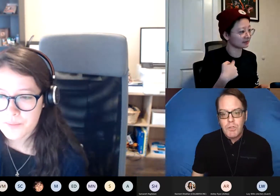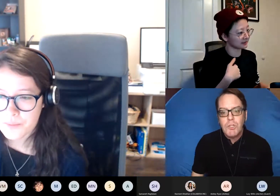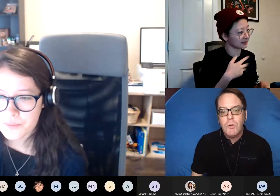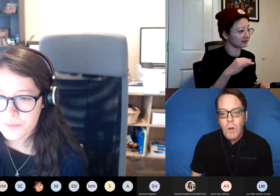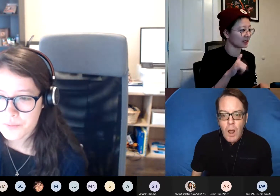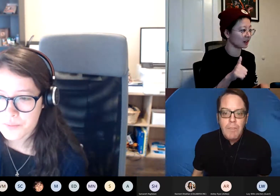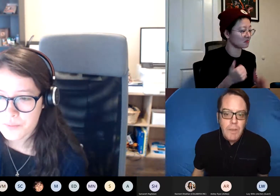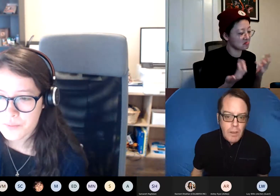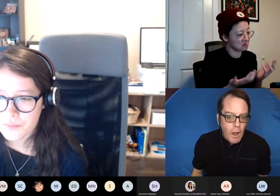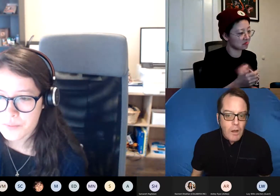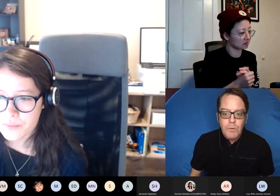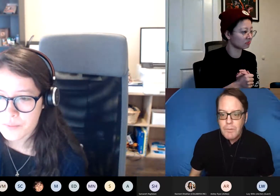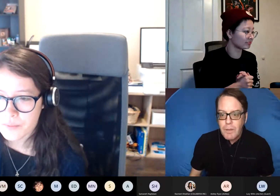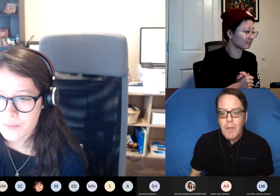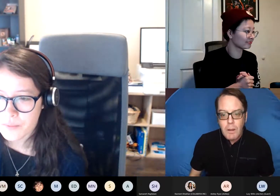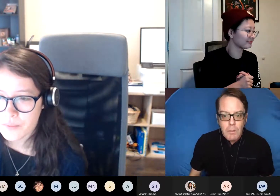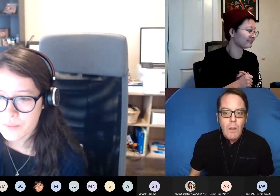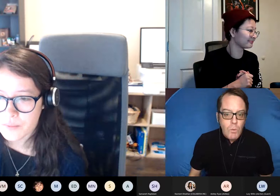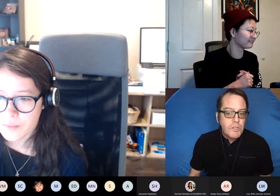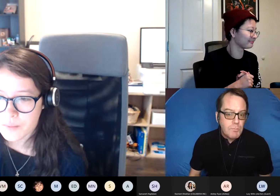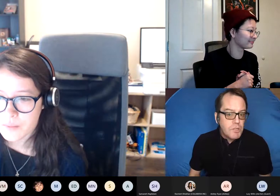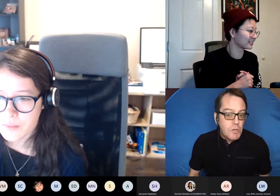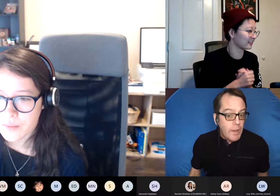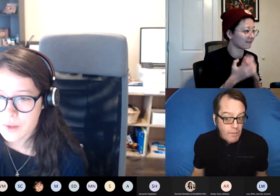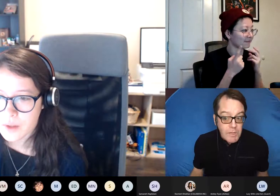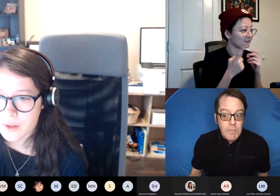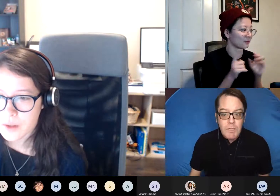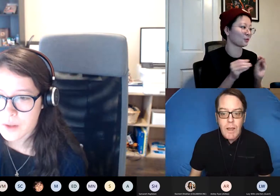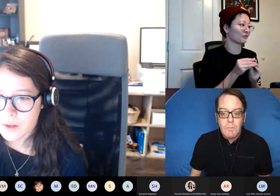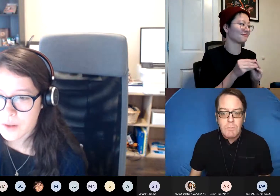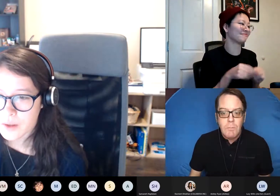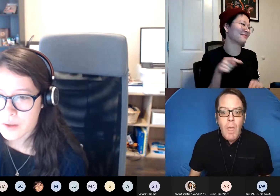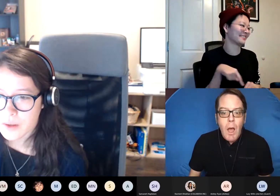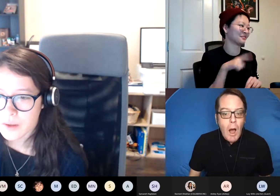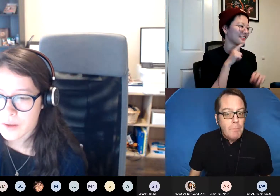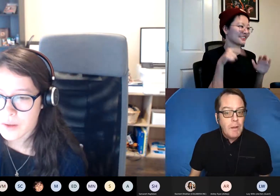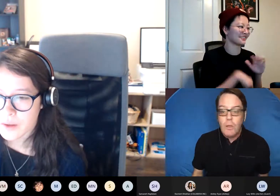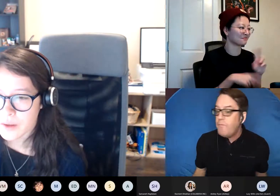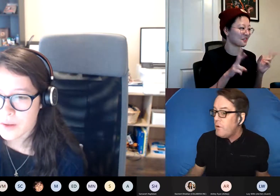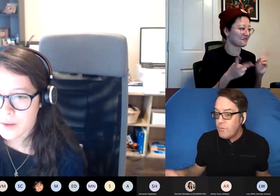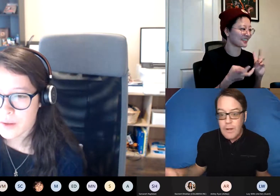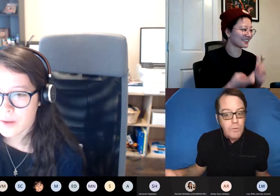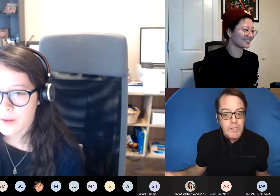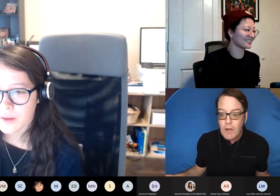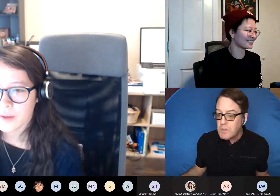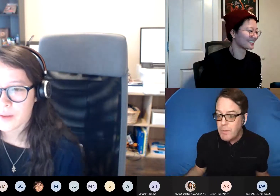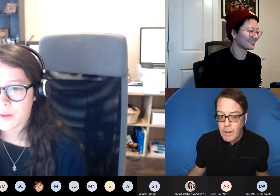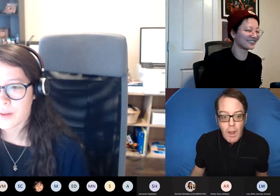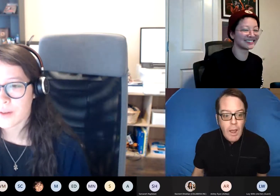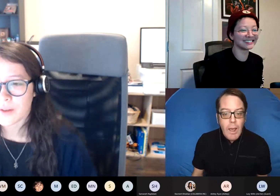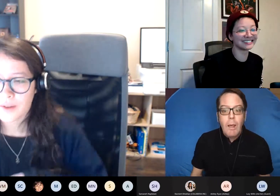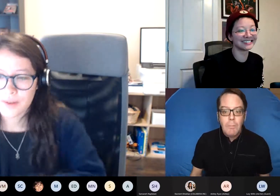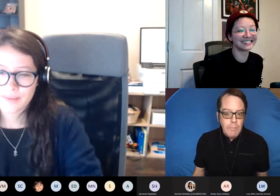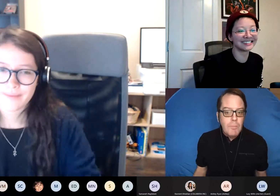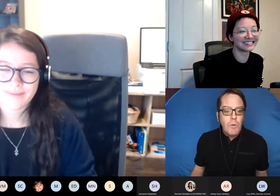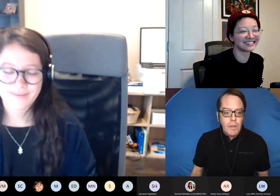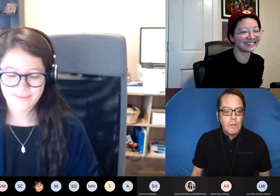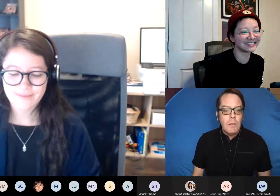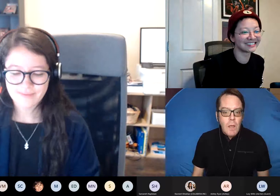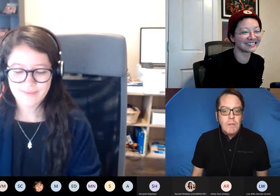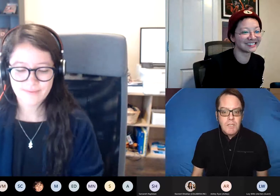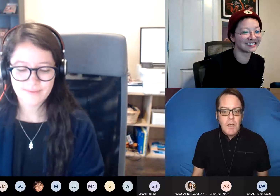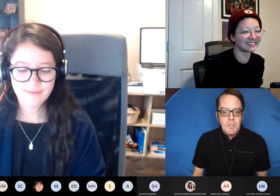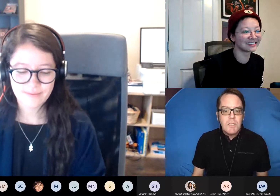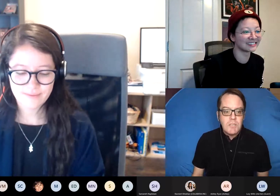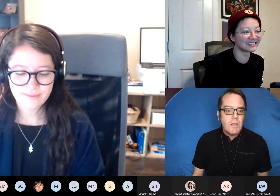you know can pursue the career that they wish to pursue, if it's in tech. But feel free to reach out to me, and maybe we